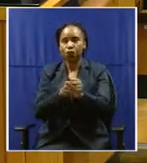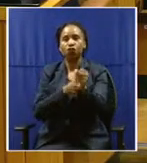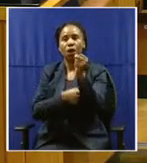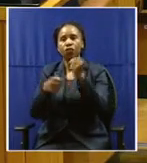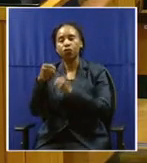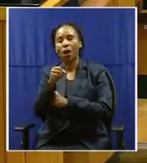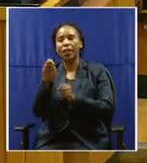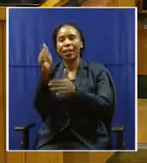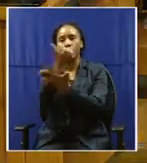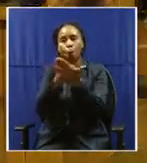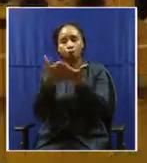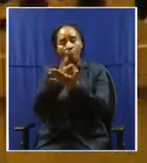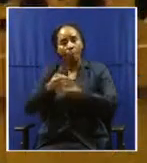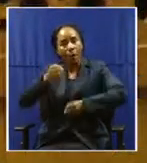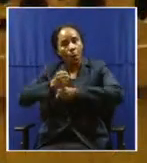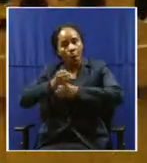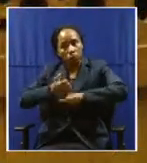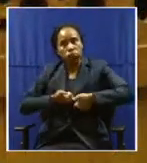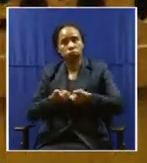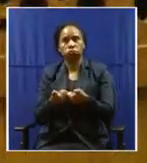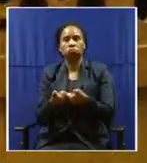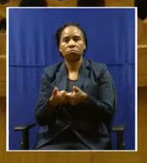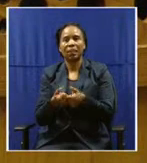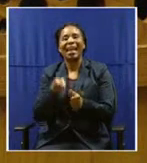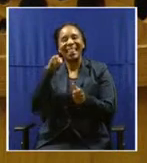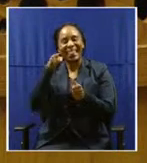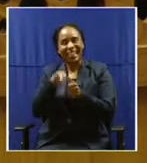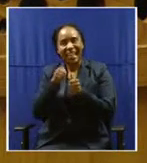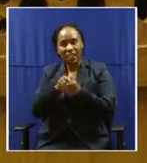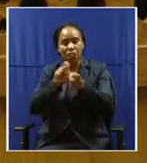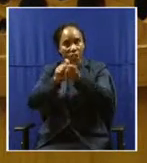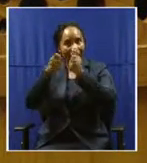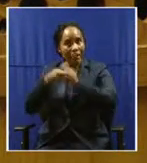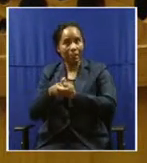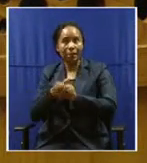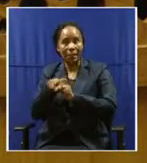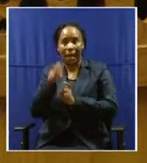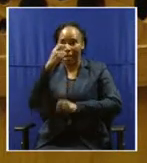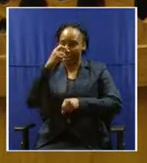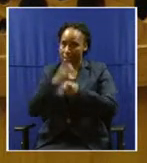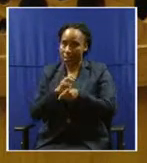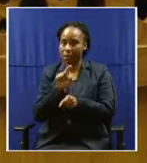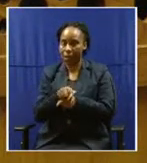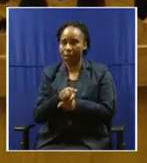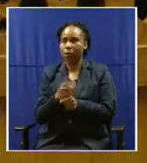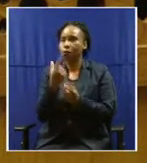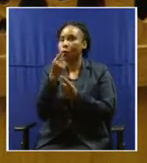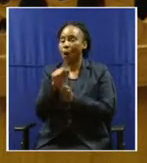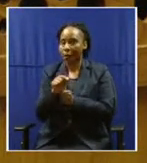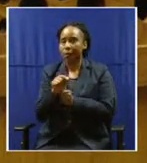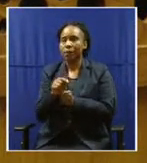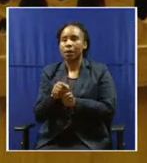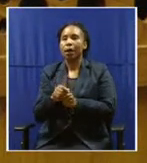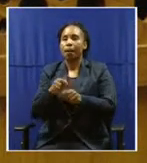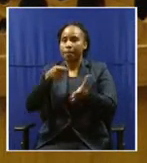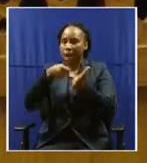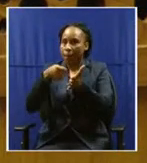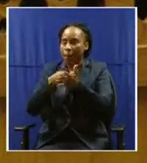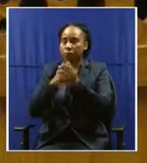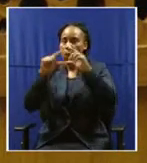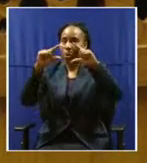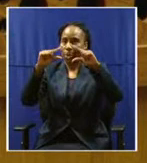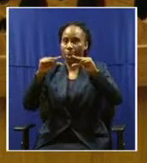reforms. These reforms are necessary to reduce costs and barriers to